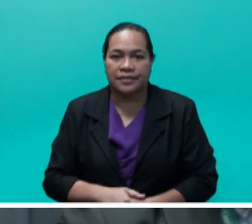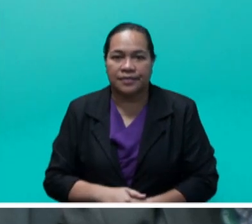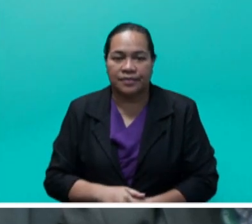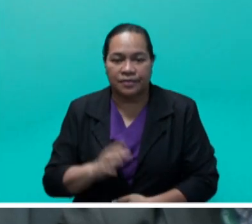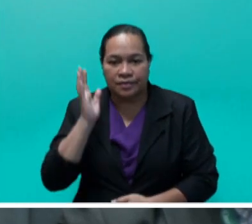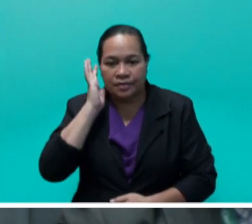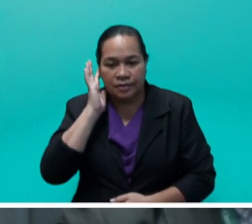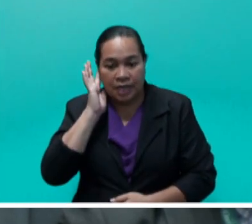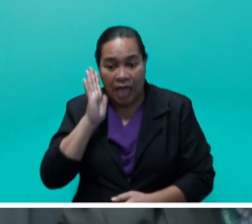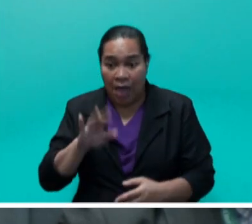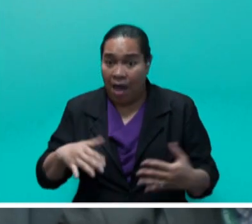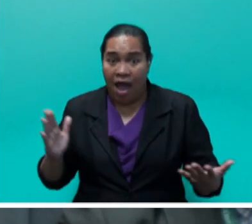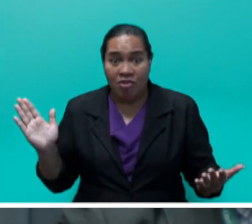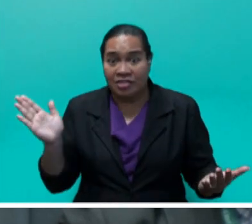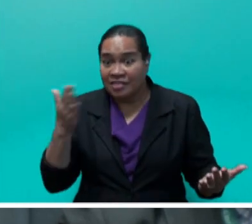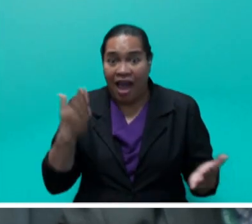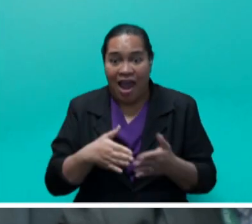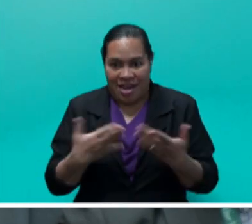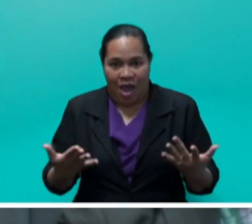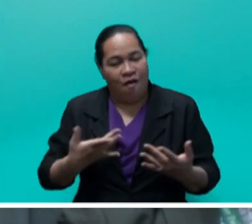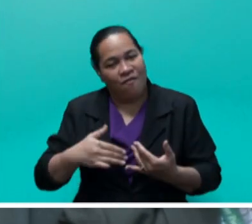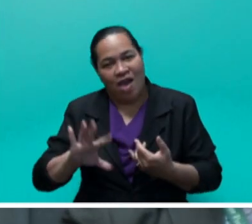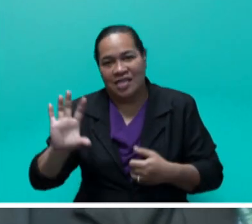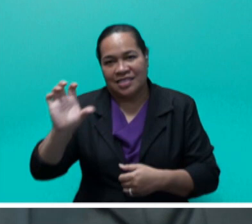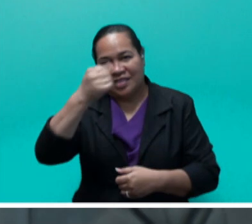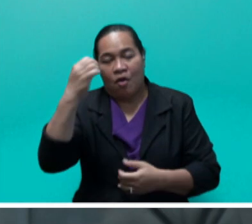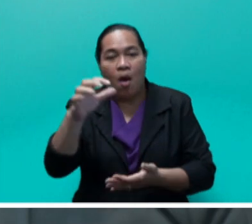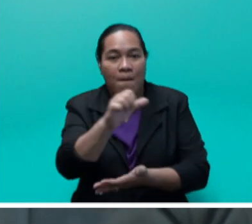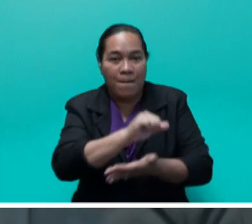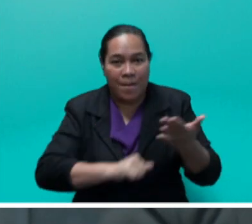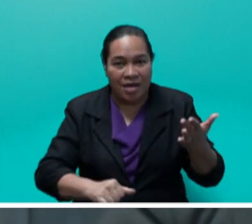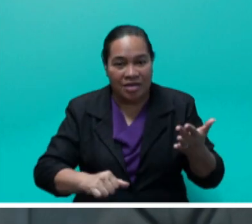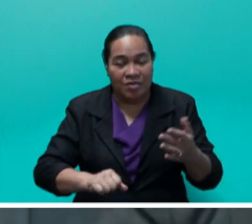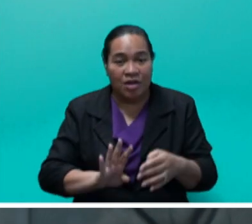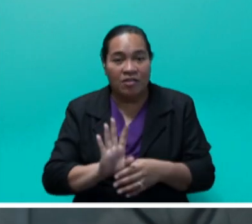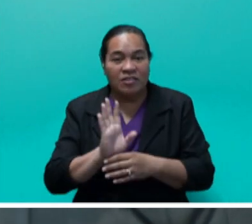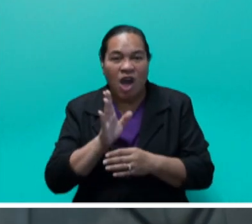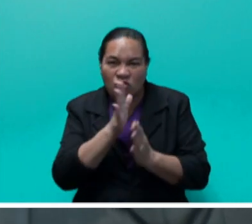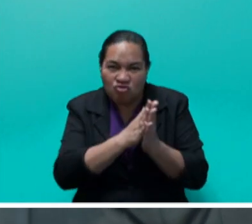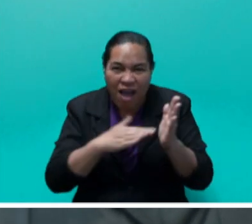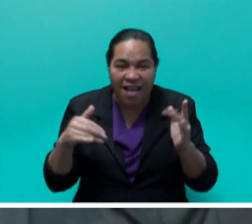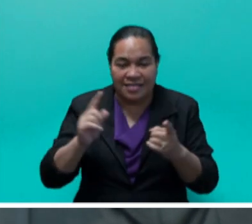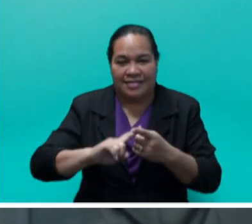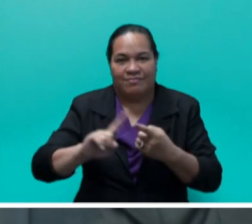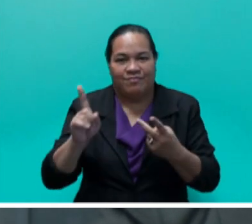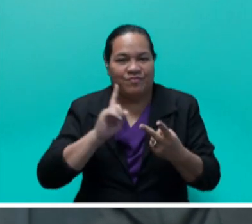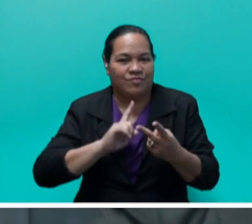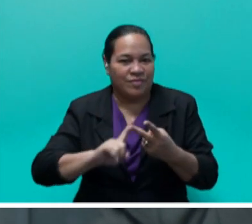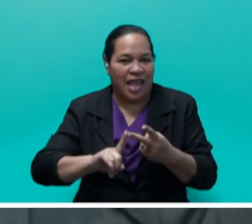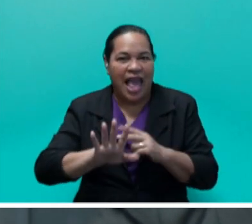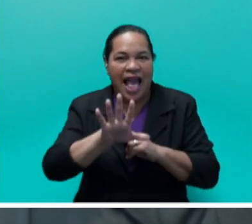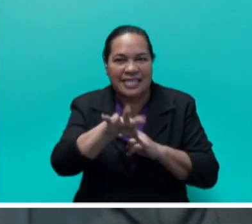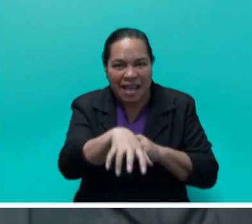The result is now measured with the successful procurement of the excavators and trucks, which will boost and